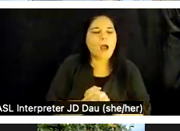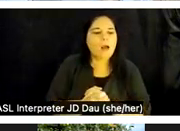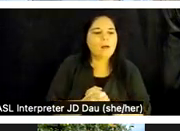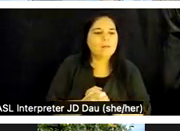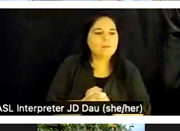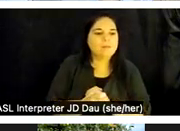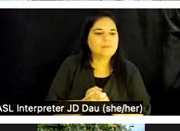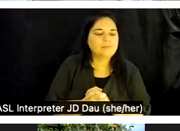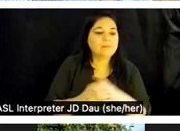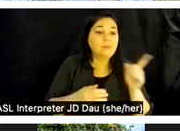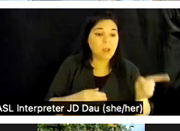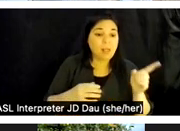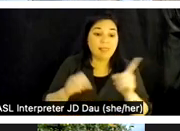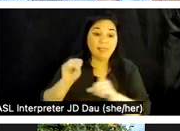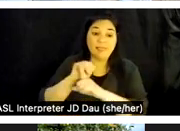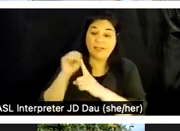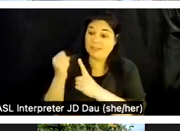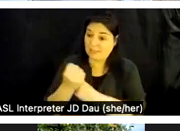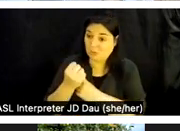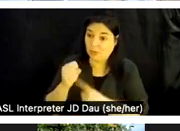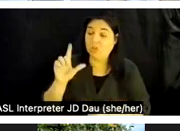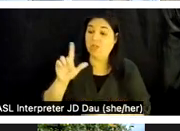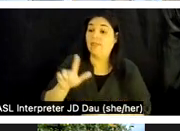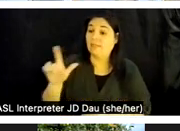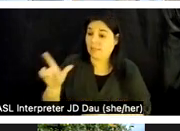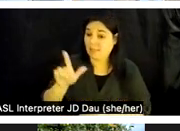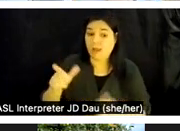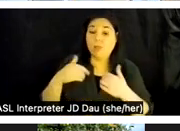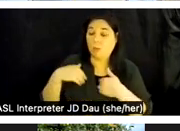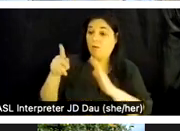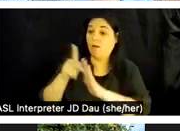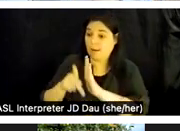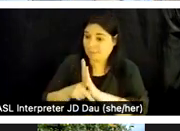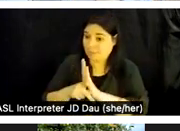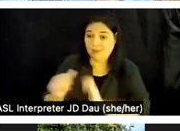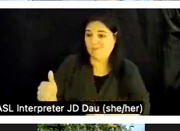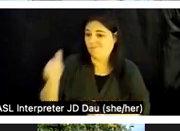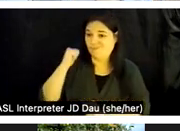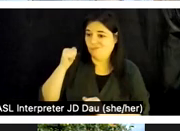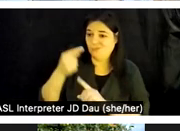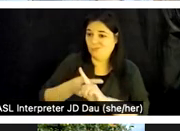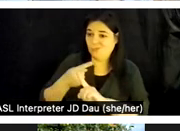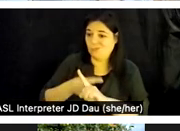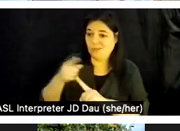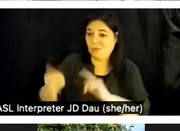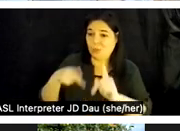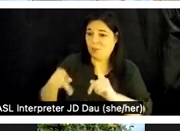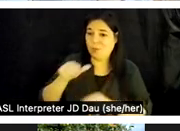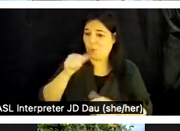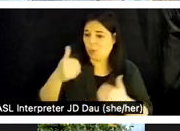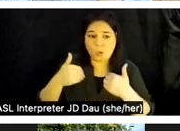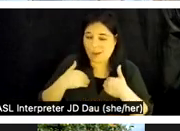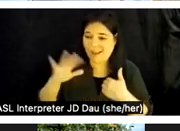this situation, Lenny, the landlord, has a policy that he will not rent to anyone who does not have a full-time